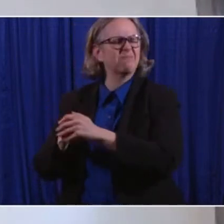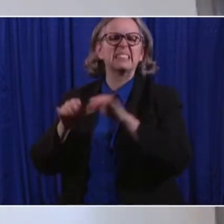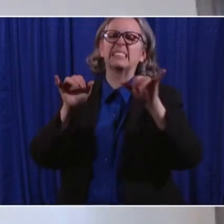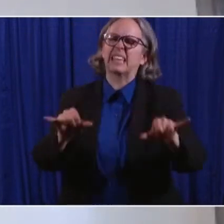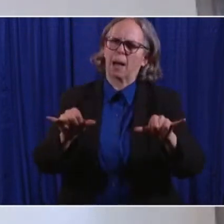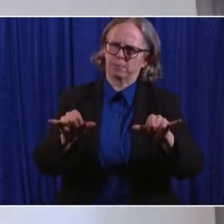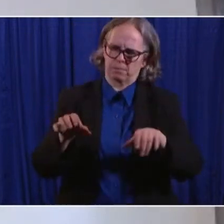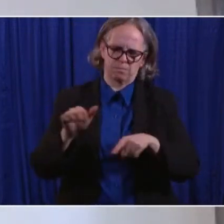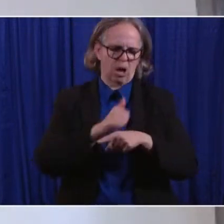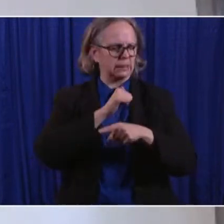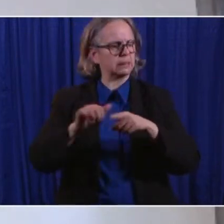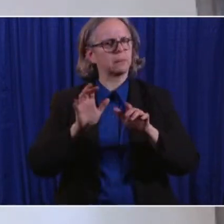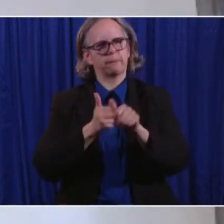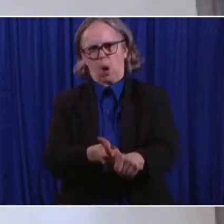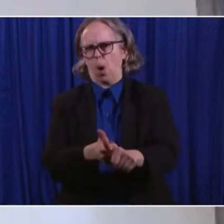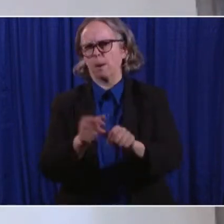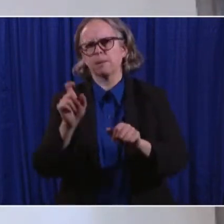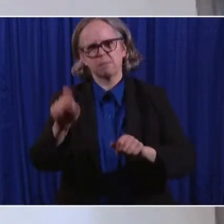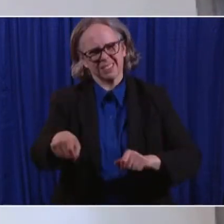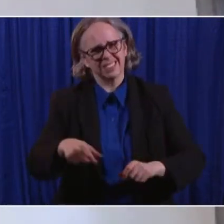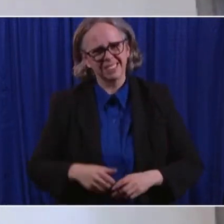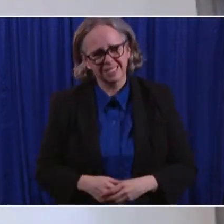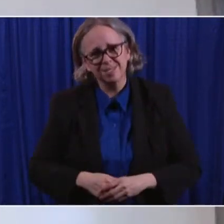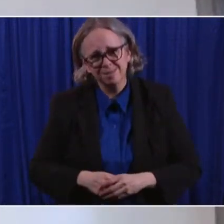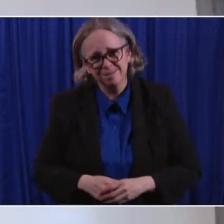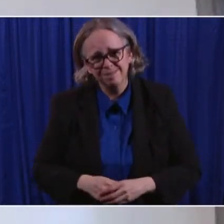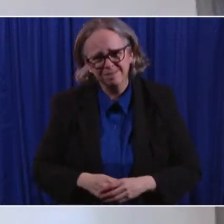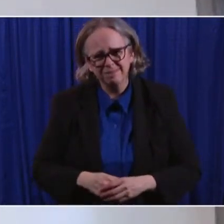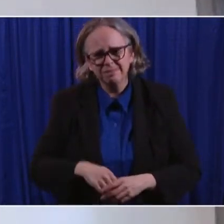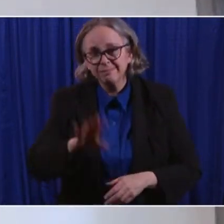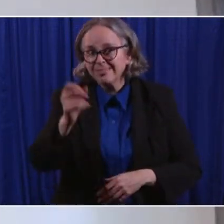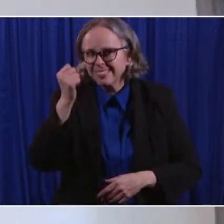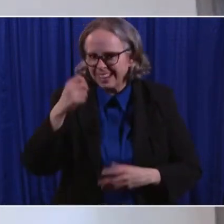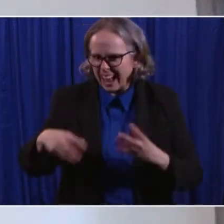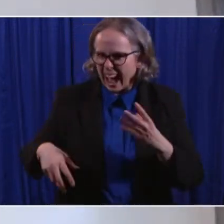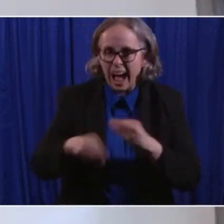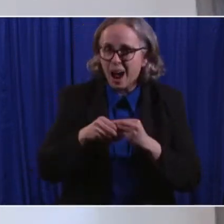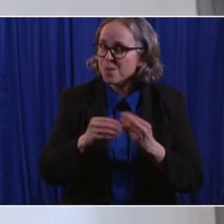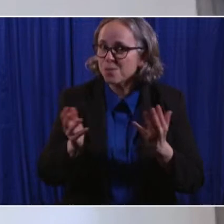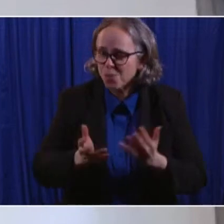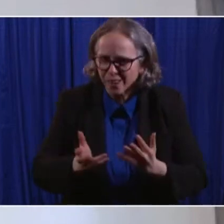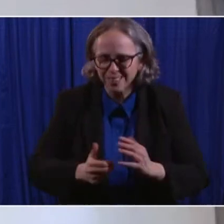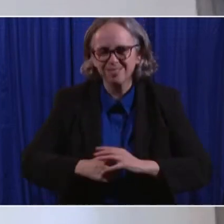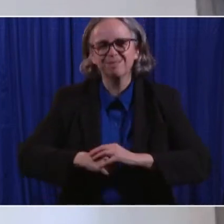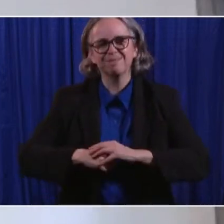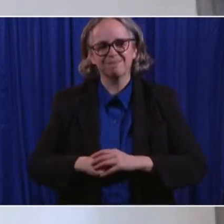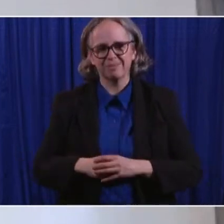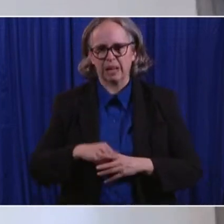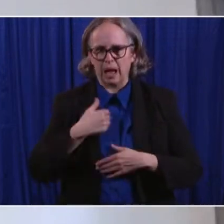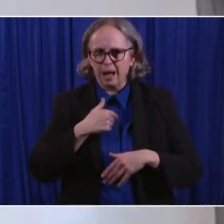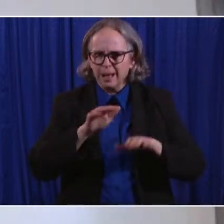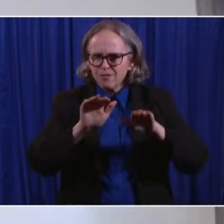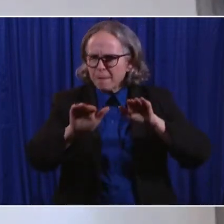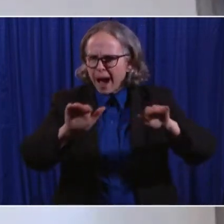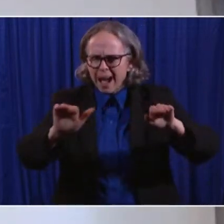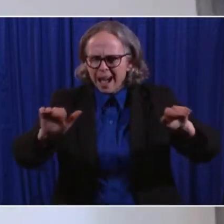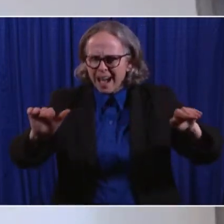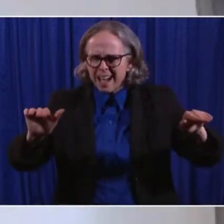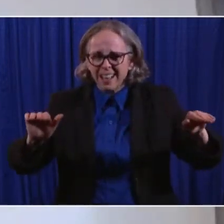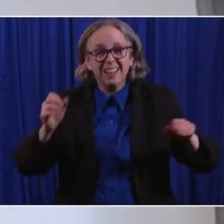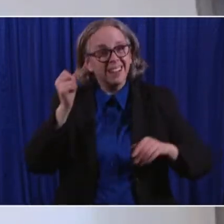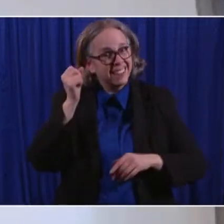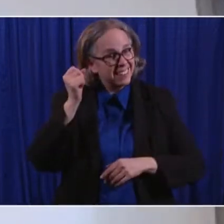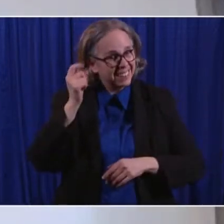important to note that in addition to everything I've stated, I want to remind everyone that compassionate care visits